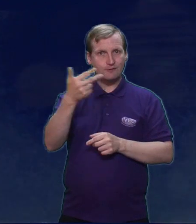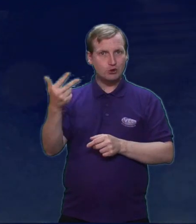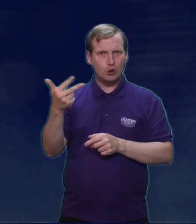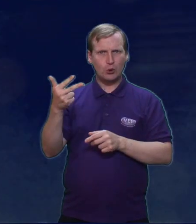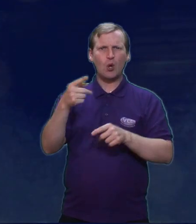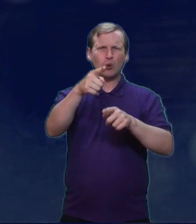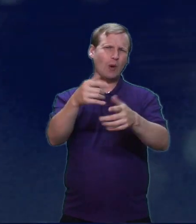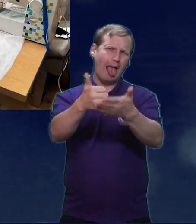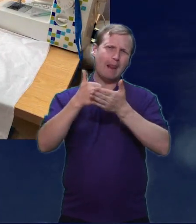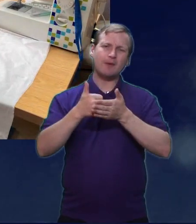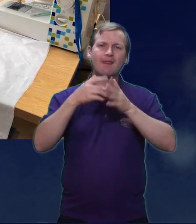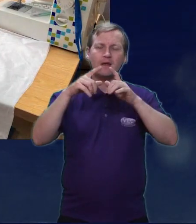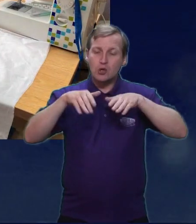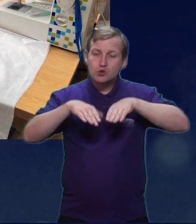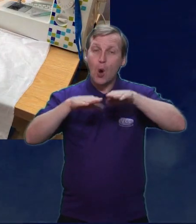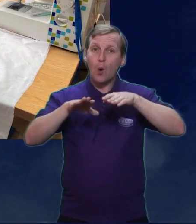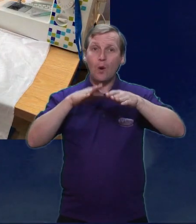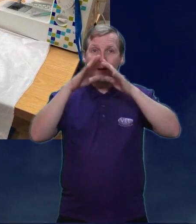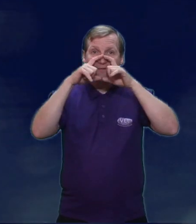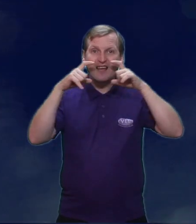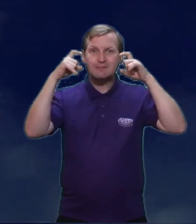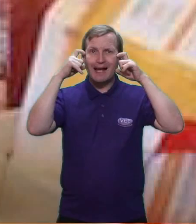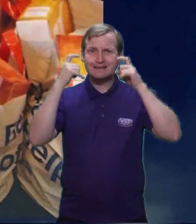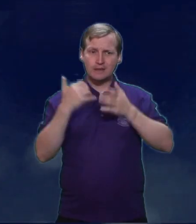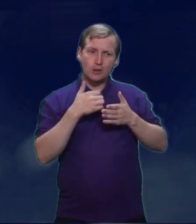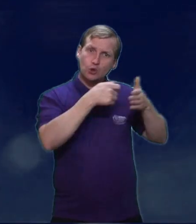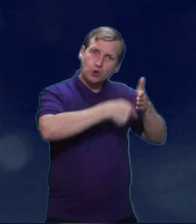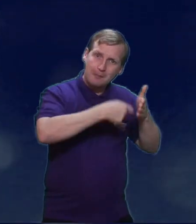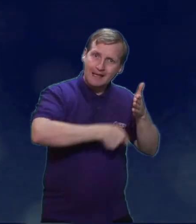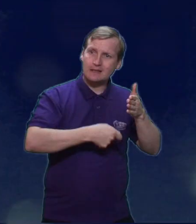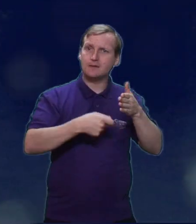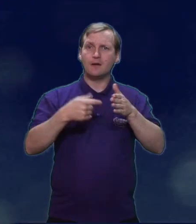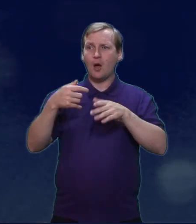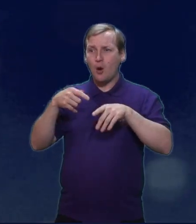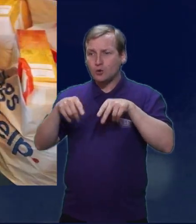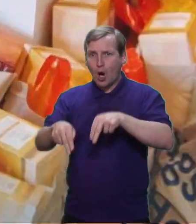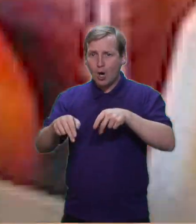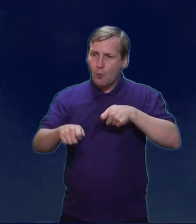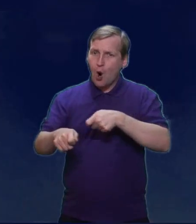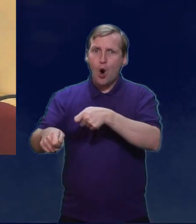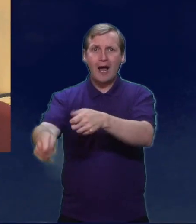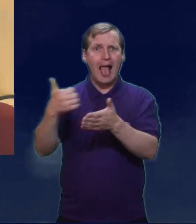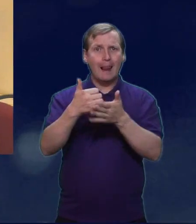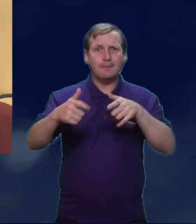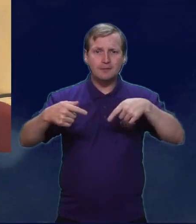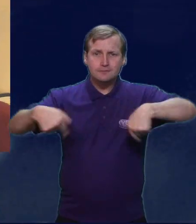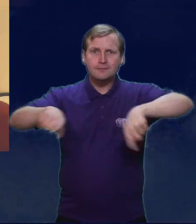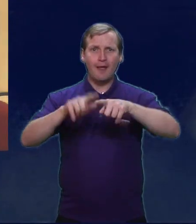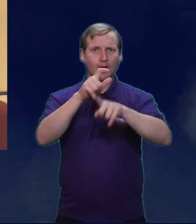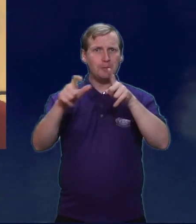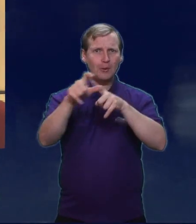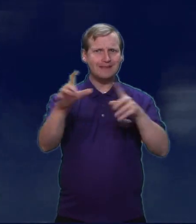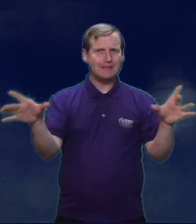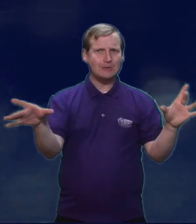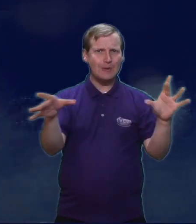and you responded, from sewing face masks to shopping for our shielded neighbours and walking their dogs.